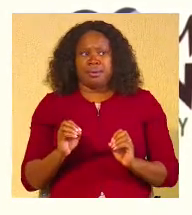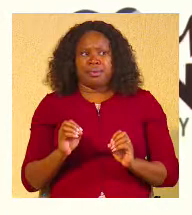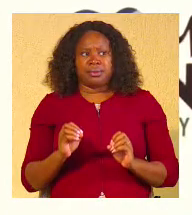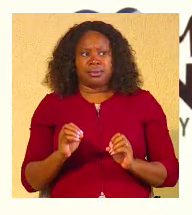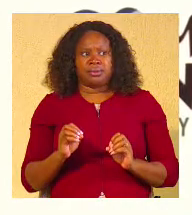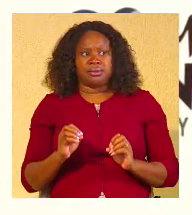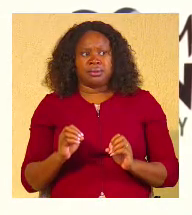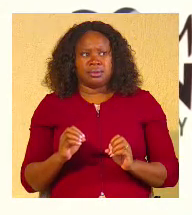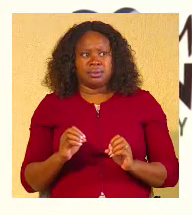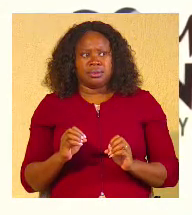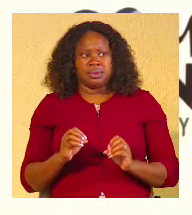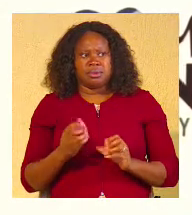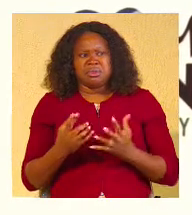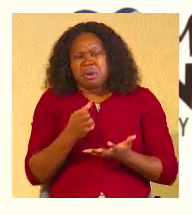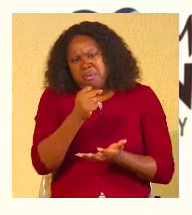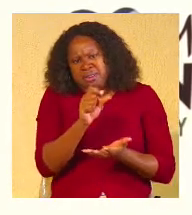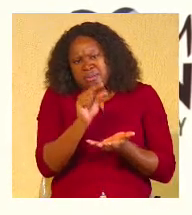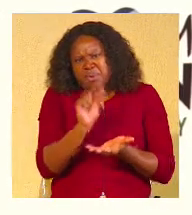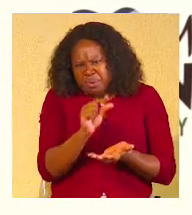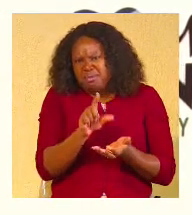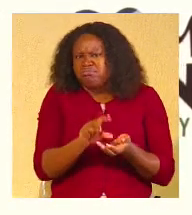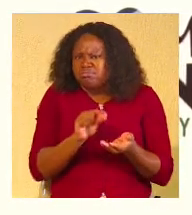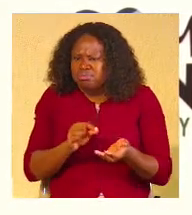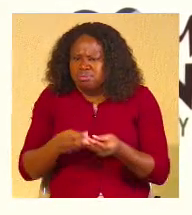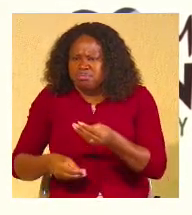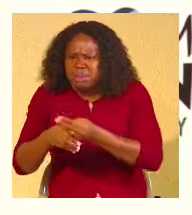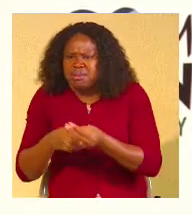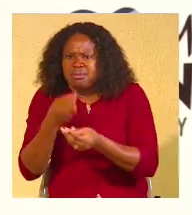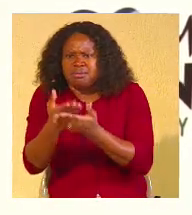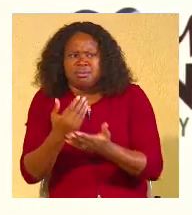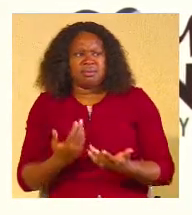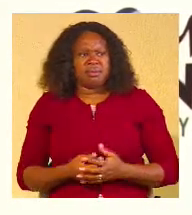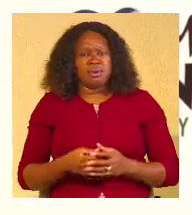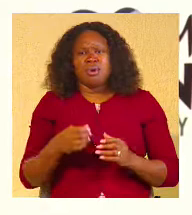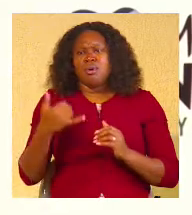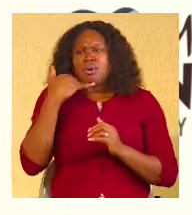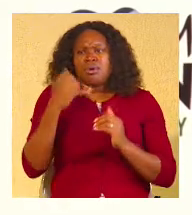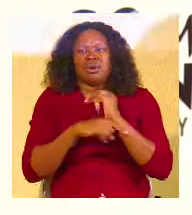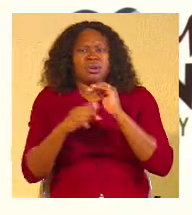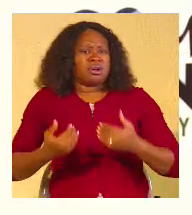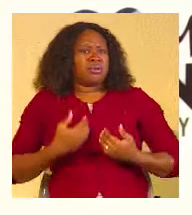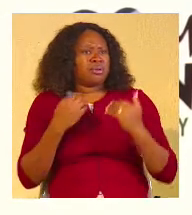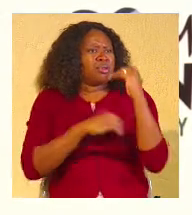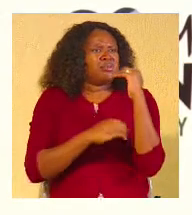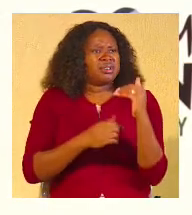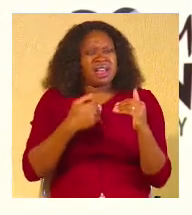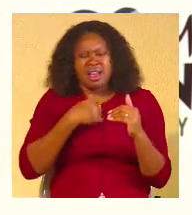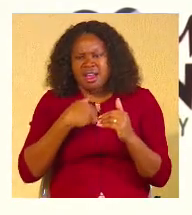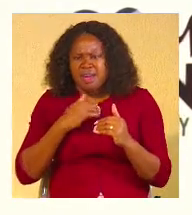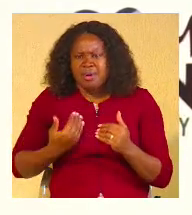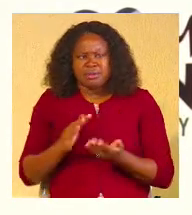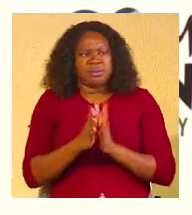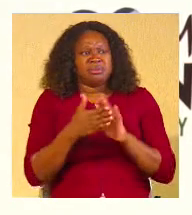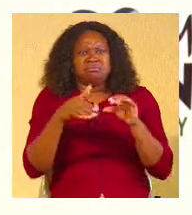Fortunately, take from your budget that you're having and contribute towards a fund. Call the National Youth Council and say, in your efforts, I want to become